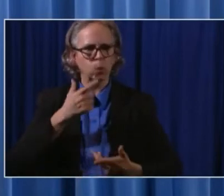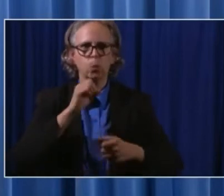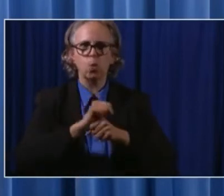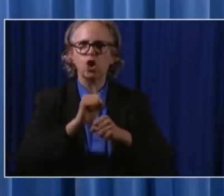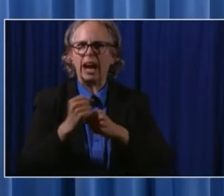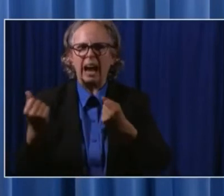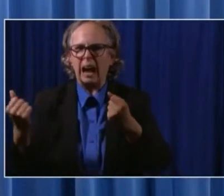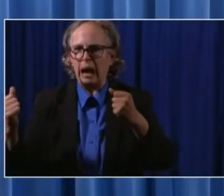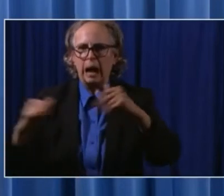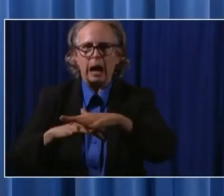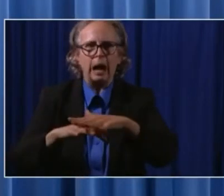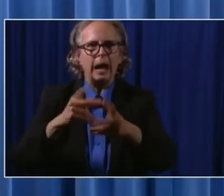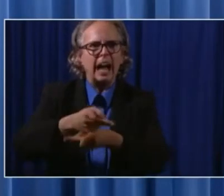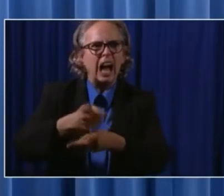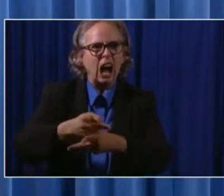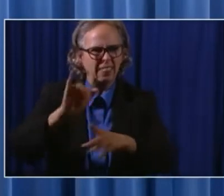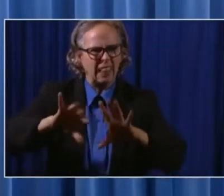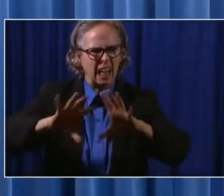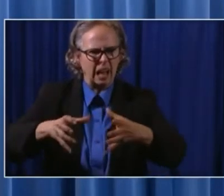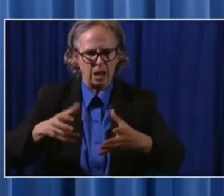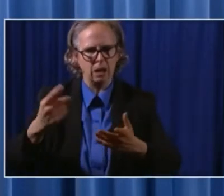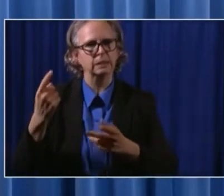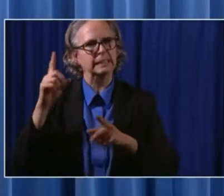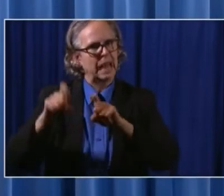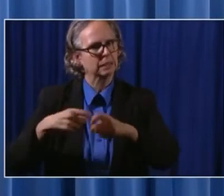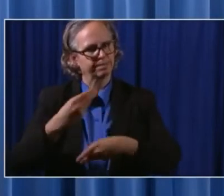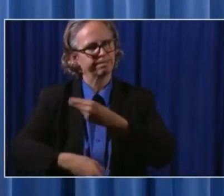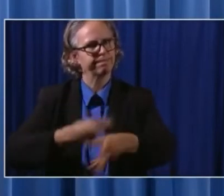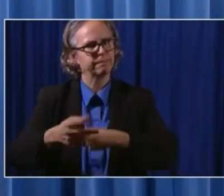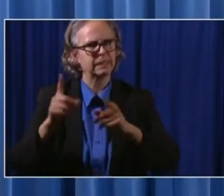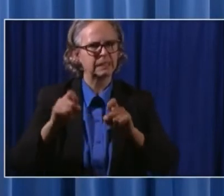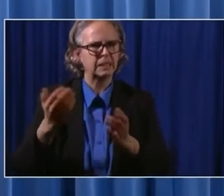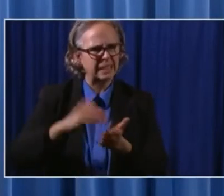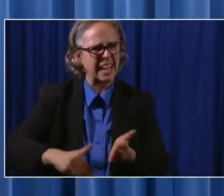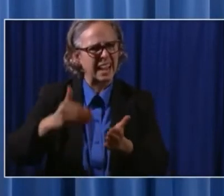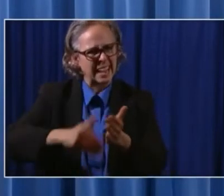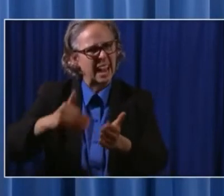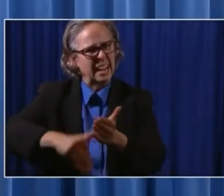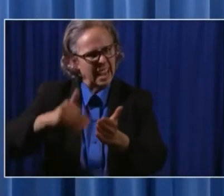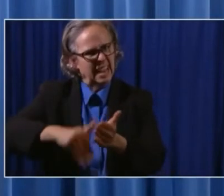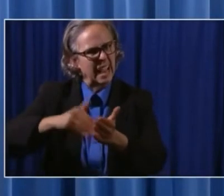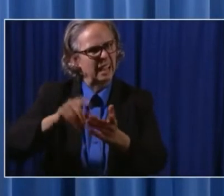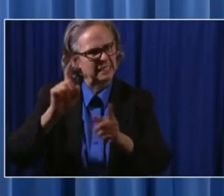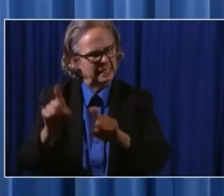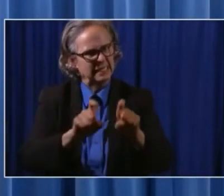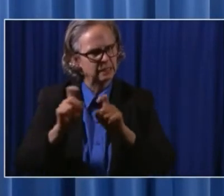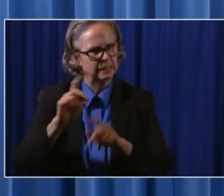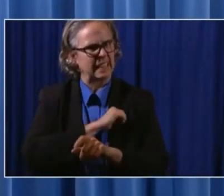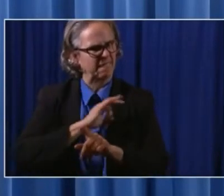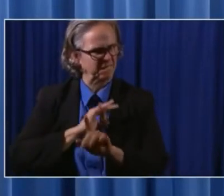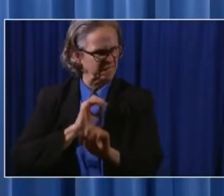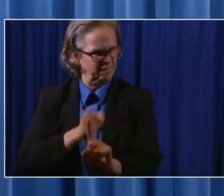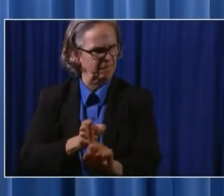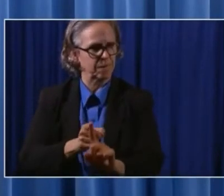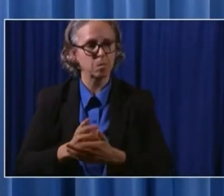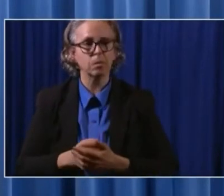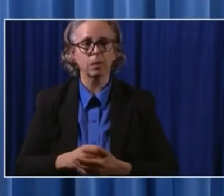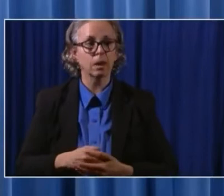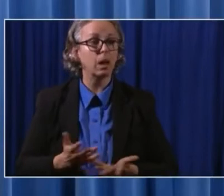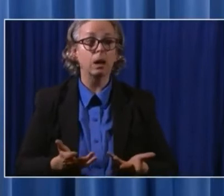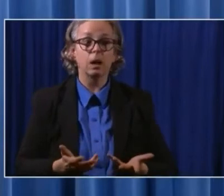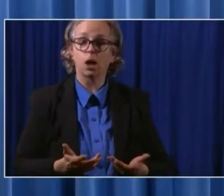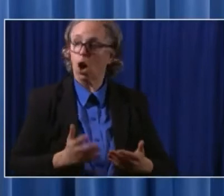very regularly. That's going to consume a lot of testing capacity. but we also need to be out in the communities. We need to